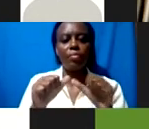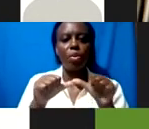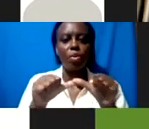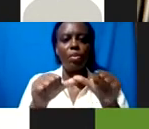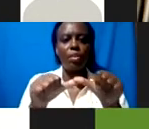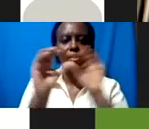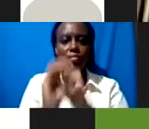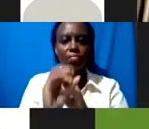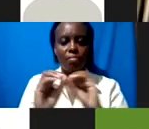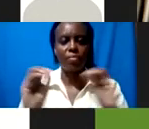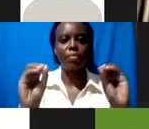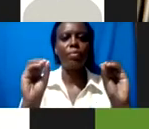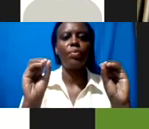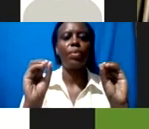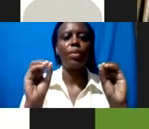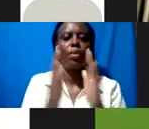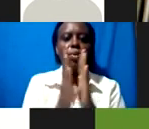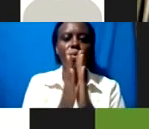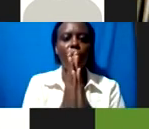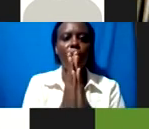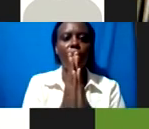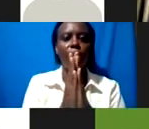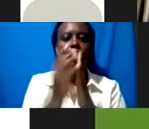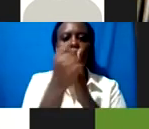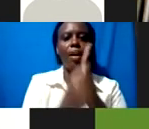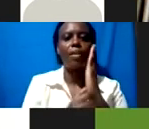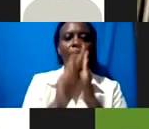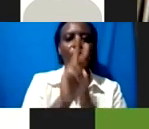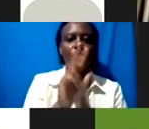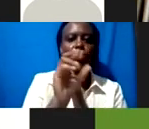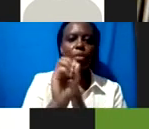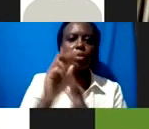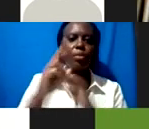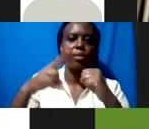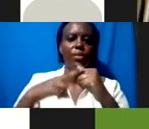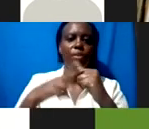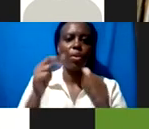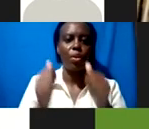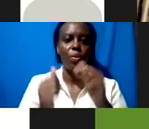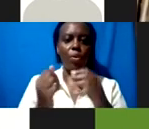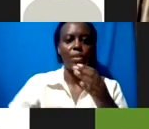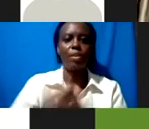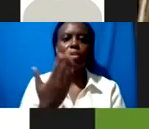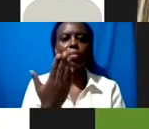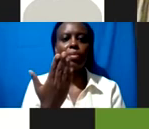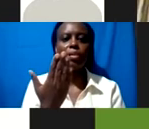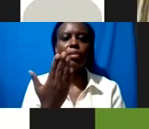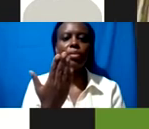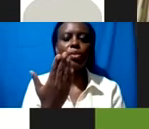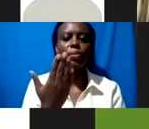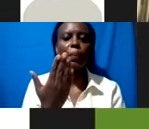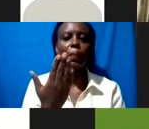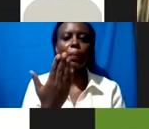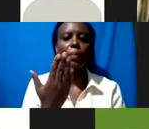inconsistent with the provisions of Article 207, which establishes